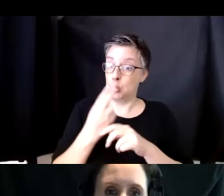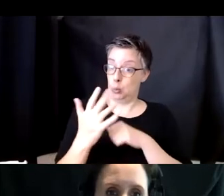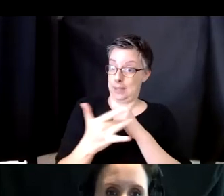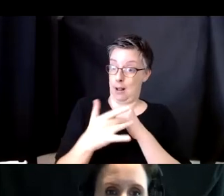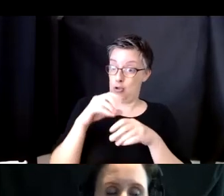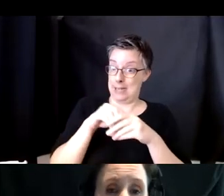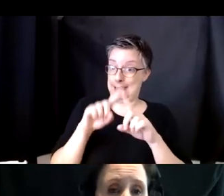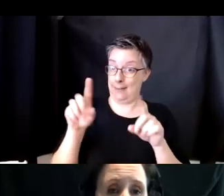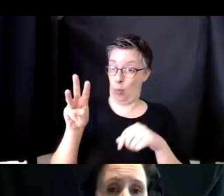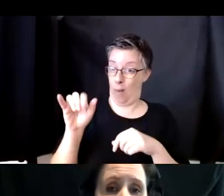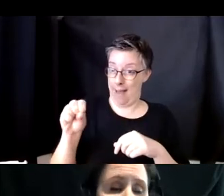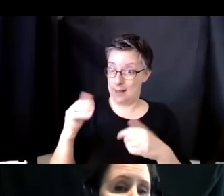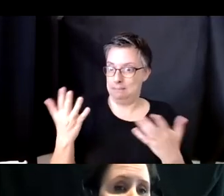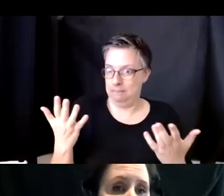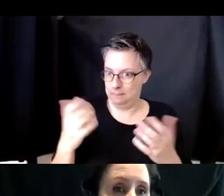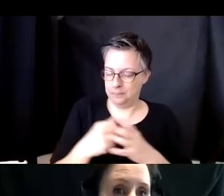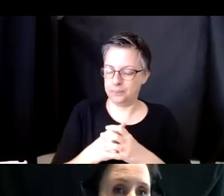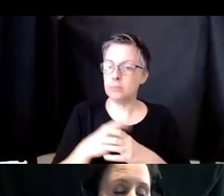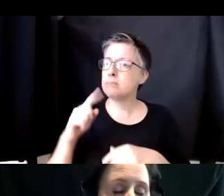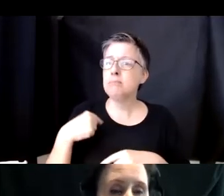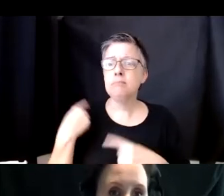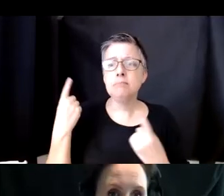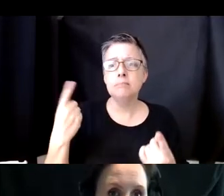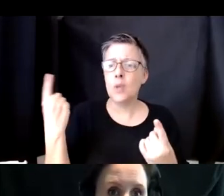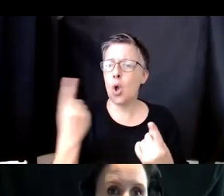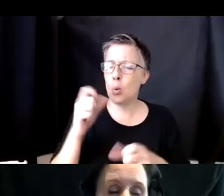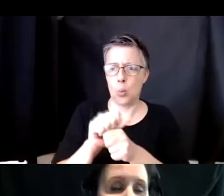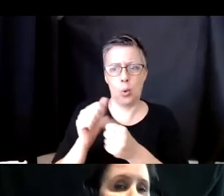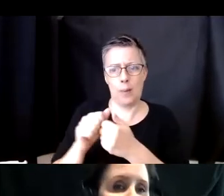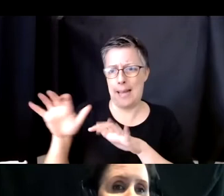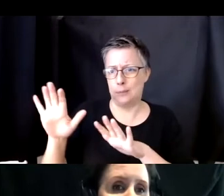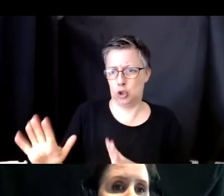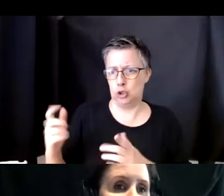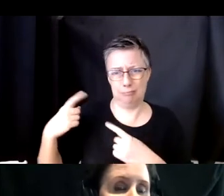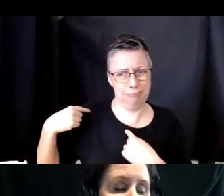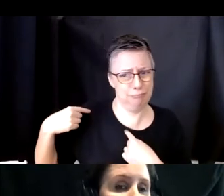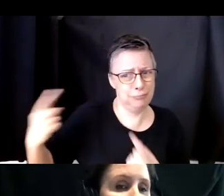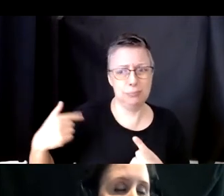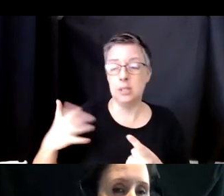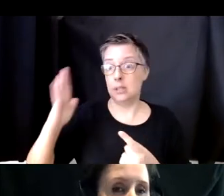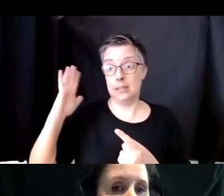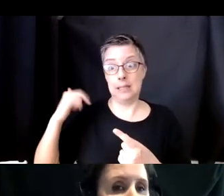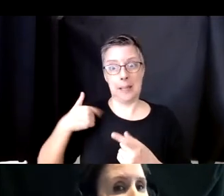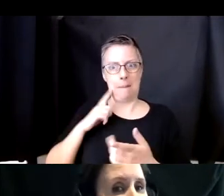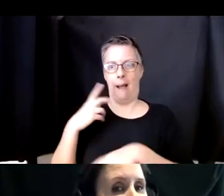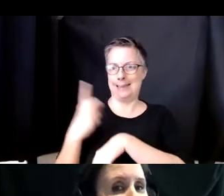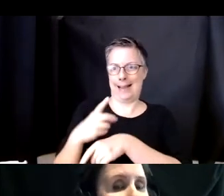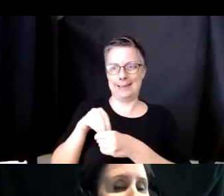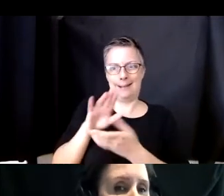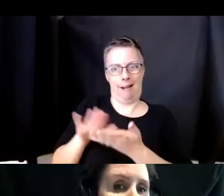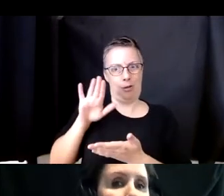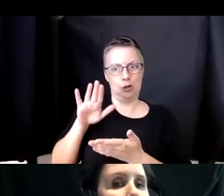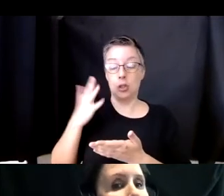way. So I have always been working with Captioner ever since my days in university, where I had